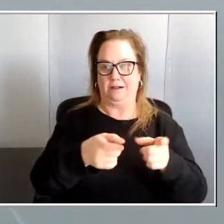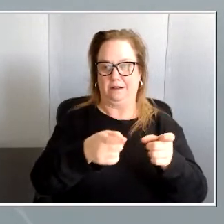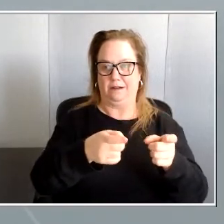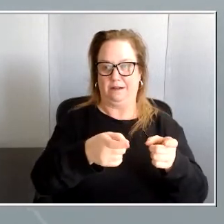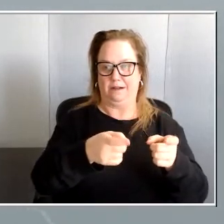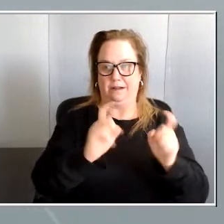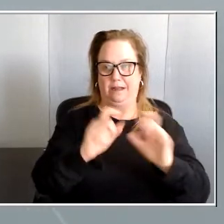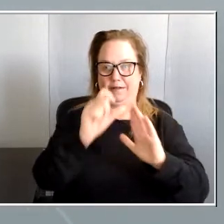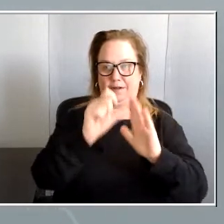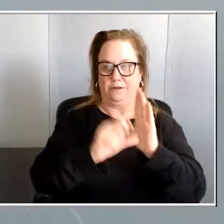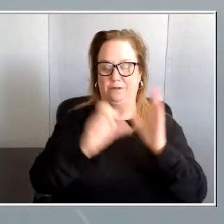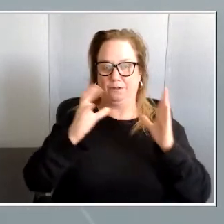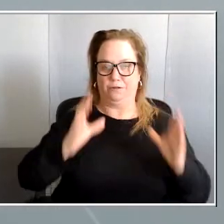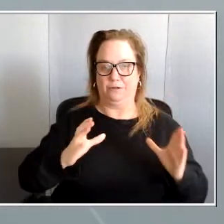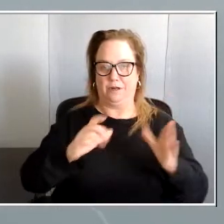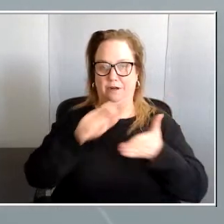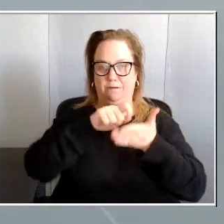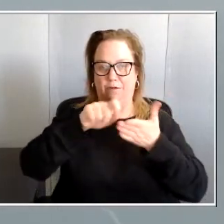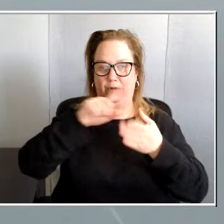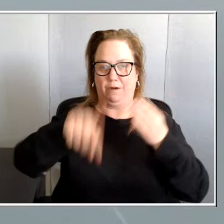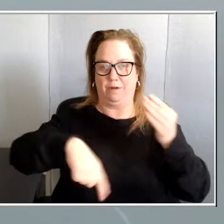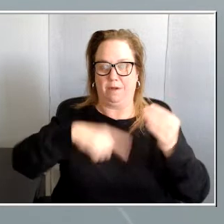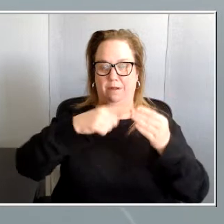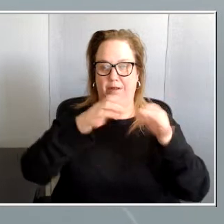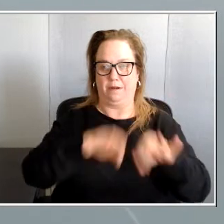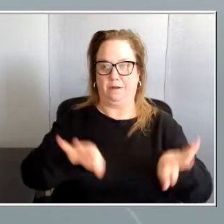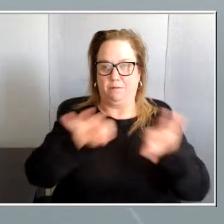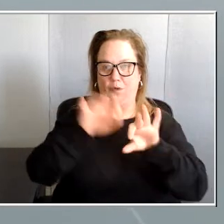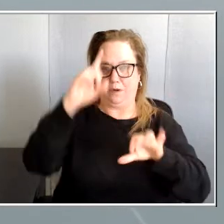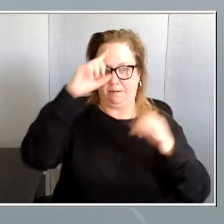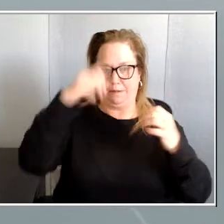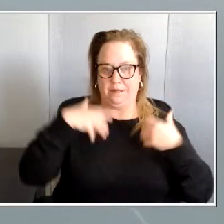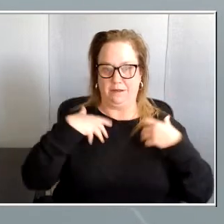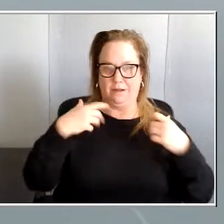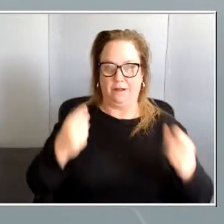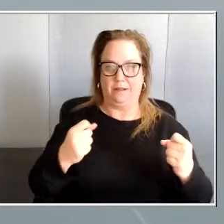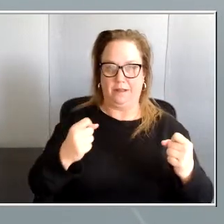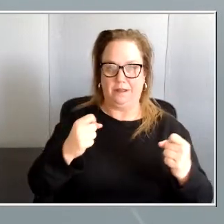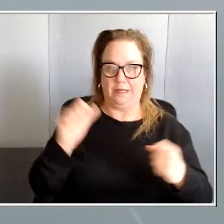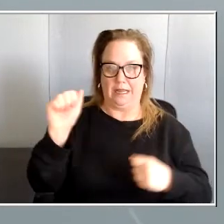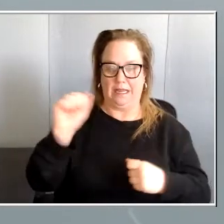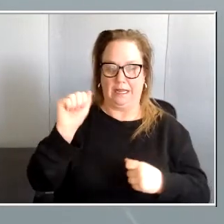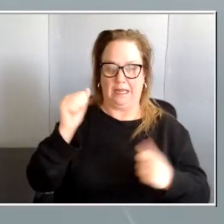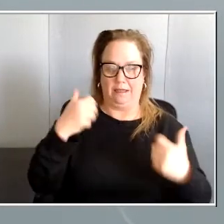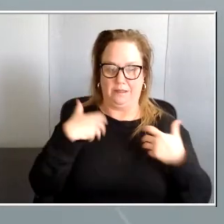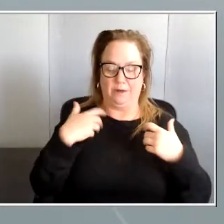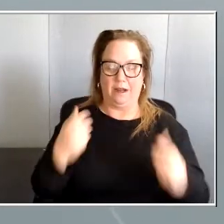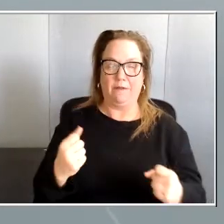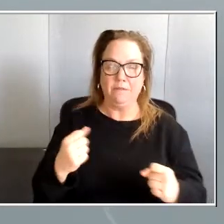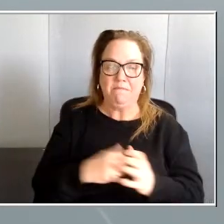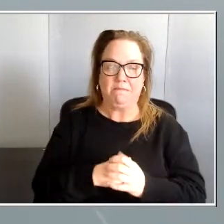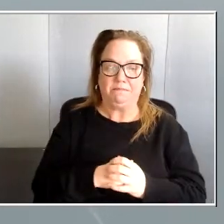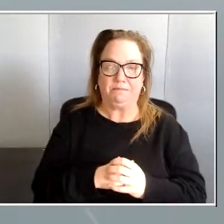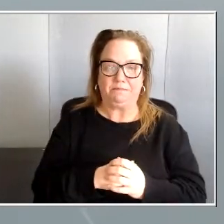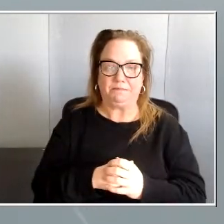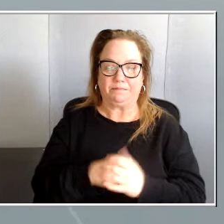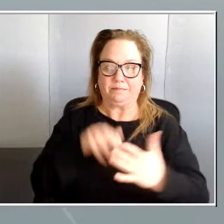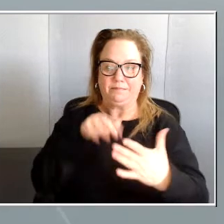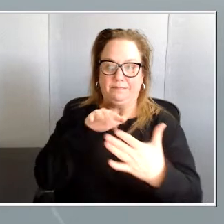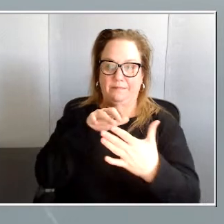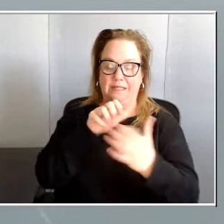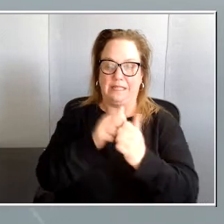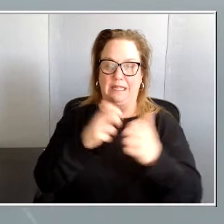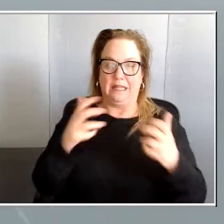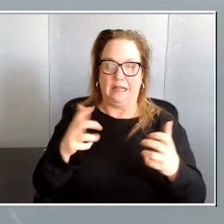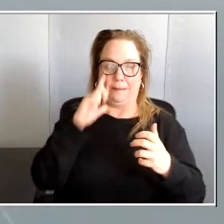my surgery wrote about the importance of mental health in athletes' recovery. And I studied that a lot